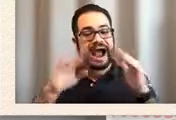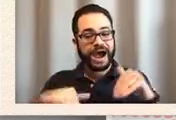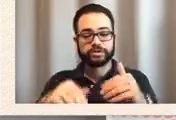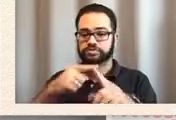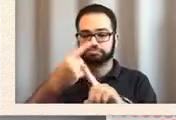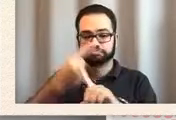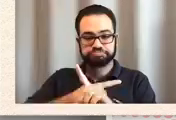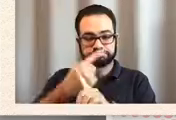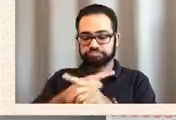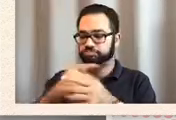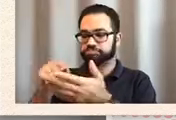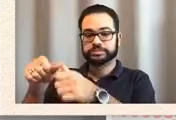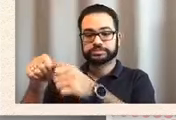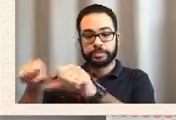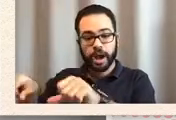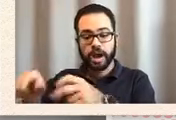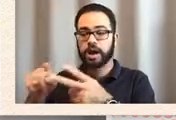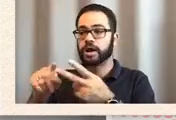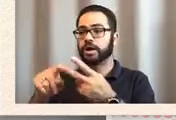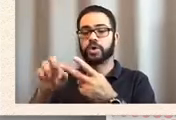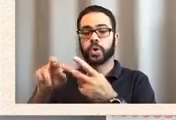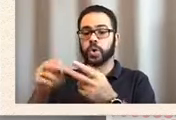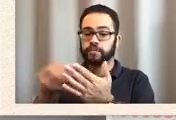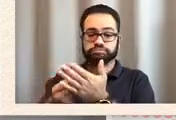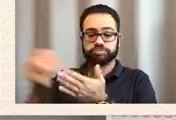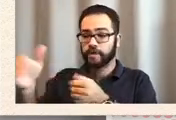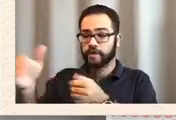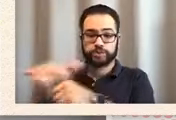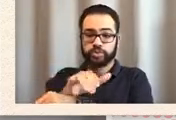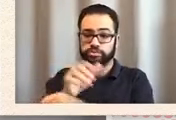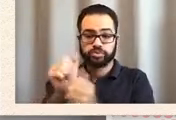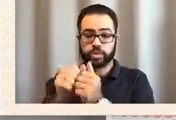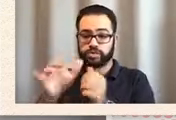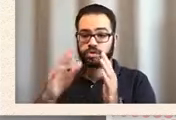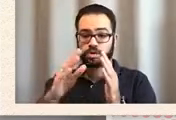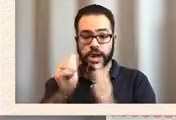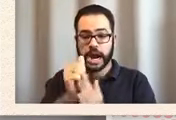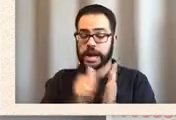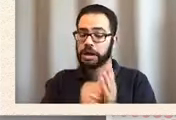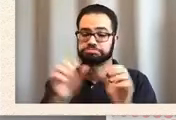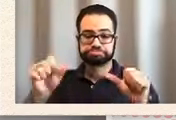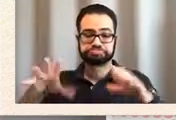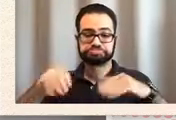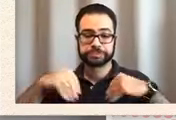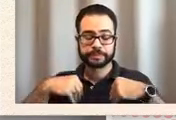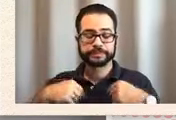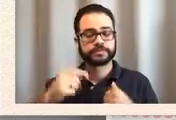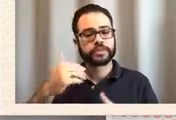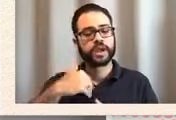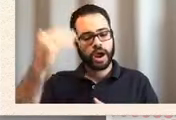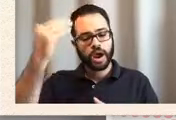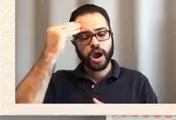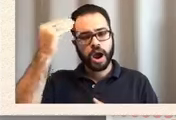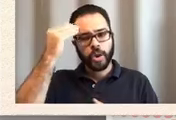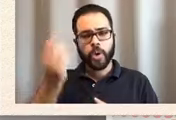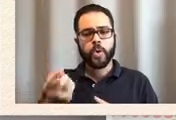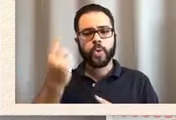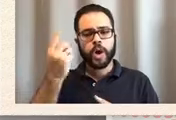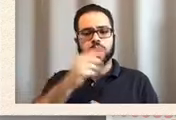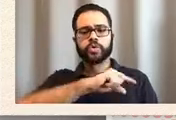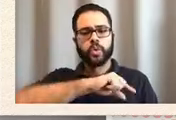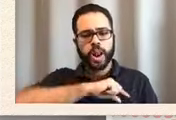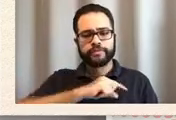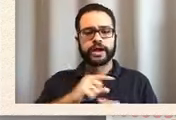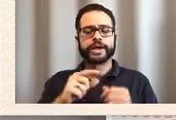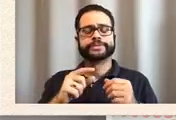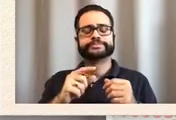full purchase of a home with an ABLE account is acceptable. I know one of the biggest qualified disability expenses I've had an